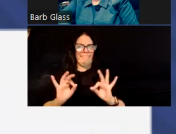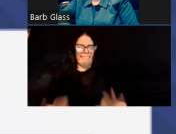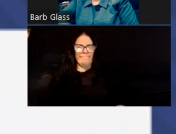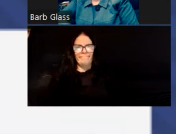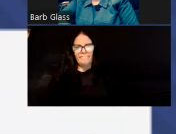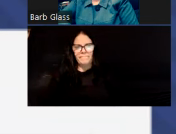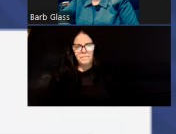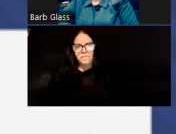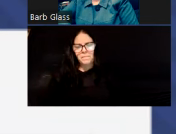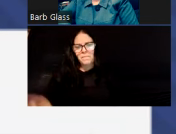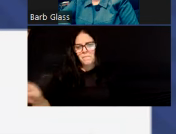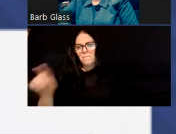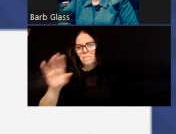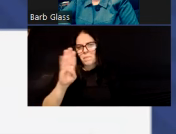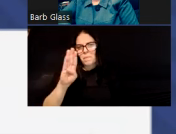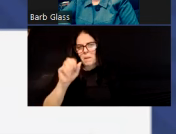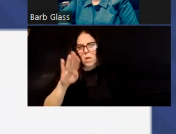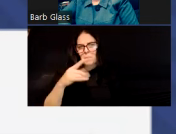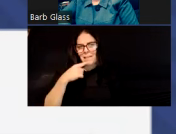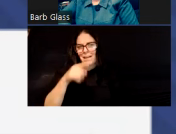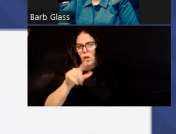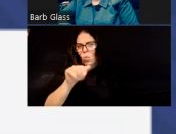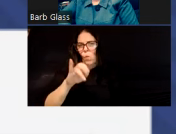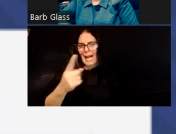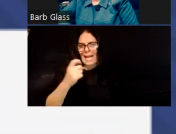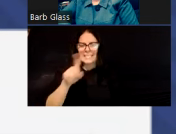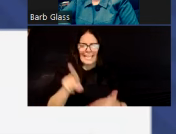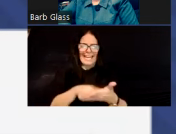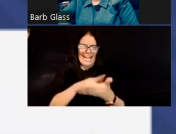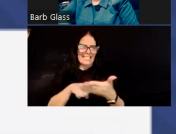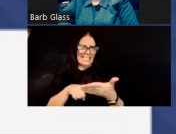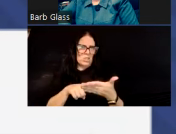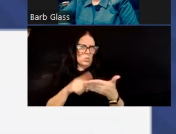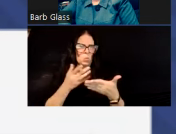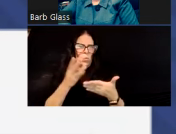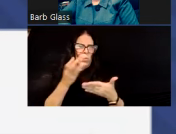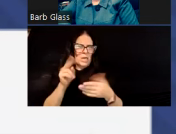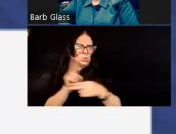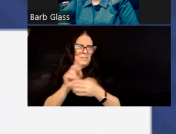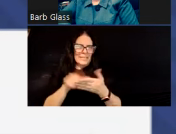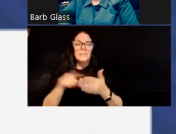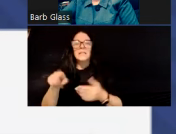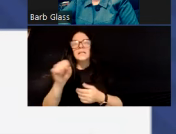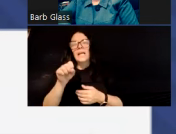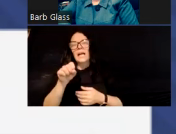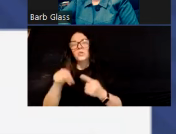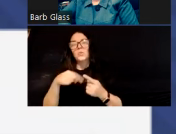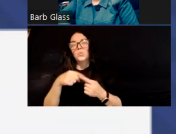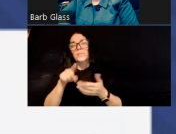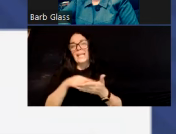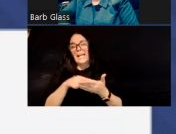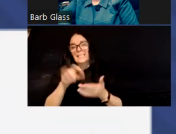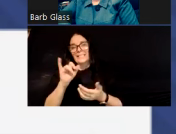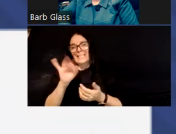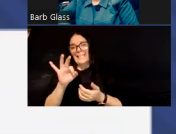Robin, I'm not sure if you mentioned this, Lori was just asking, when would you use canceling Yeah. a plan item? Yeah, so you would cancel an item if somebody